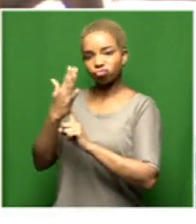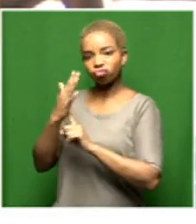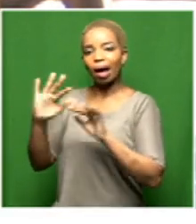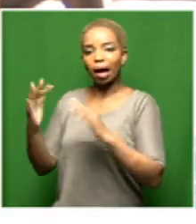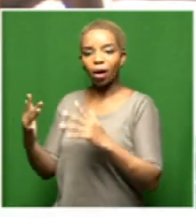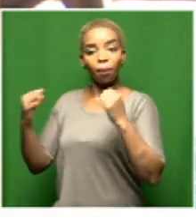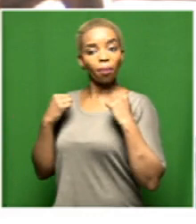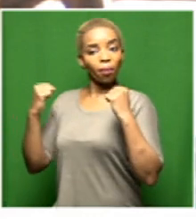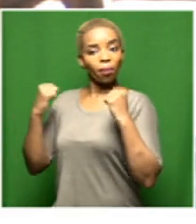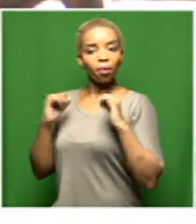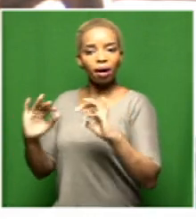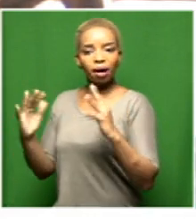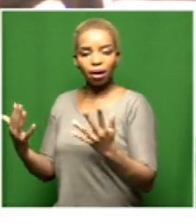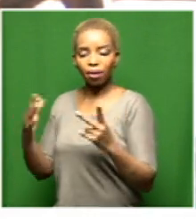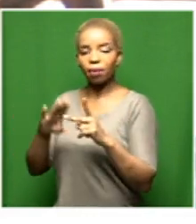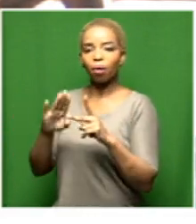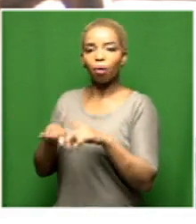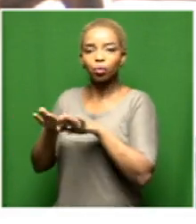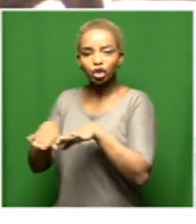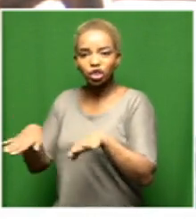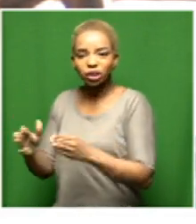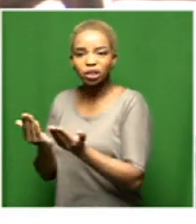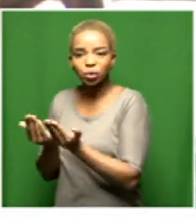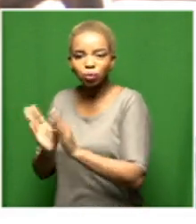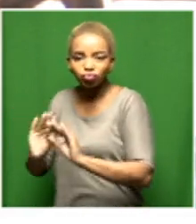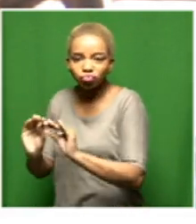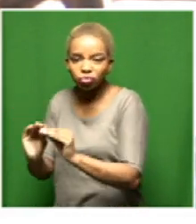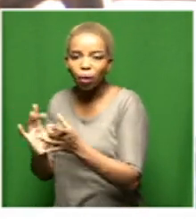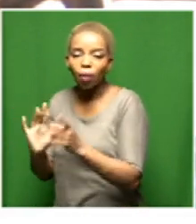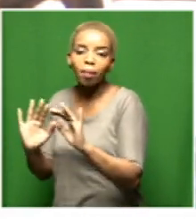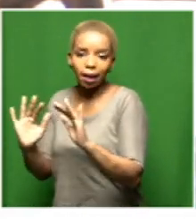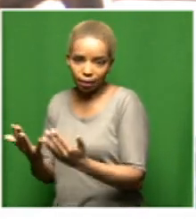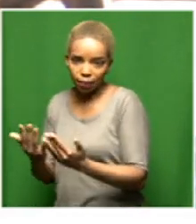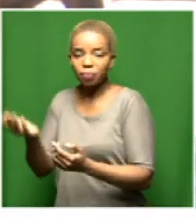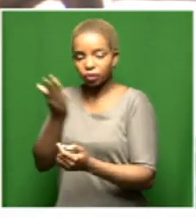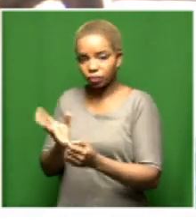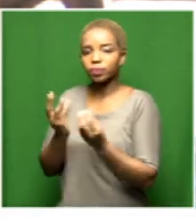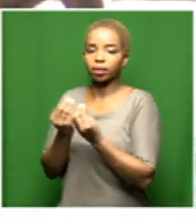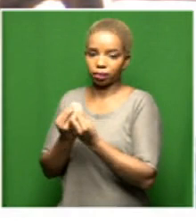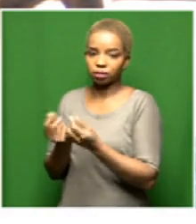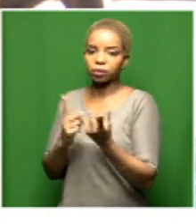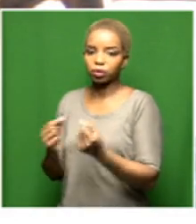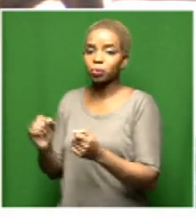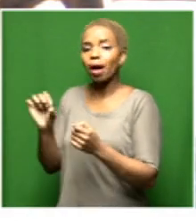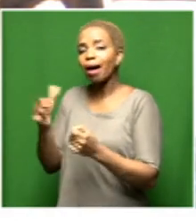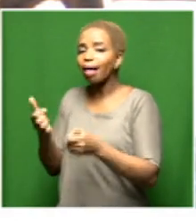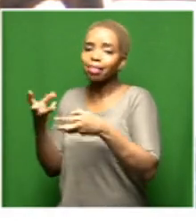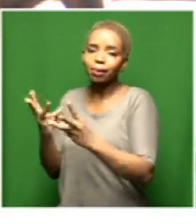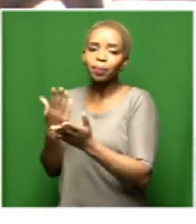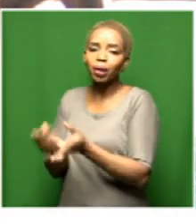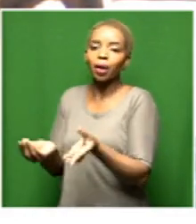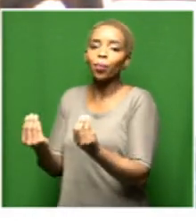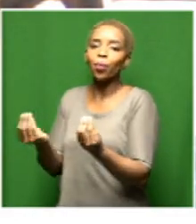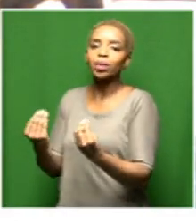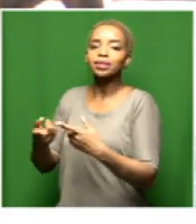you're homeschooling your children. So that's the one way you can do it. The other way is just to simply WhatsApp us something interesting, a